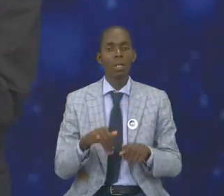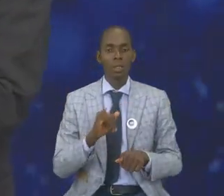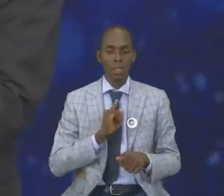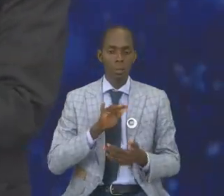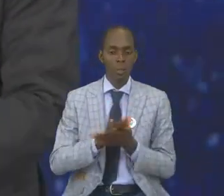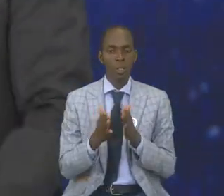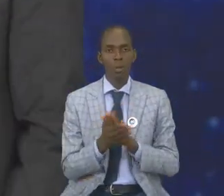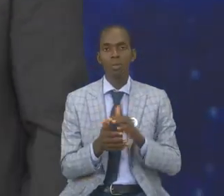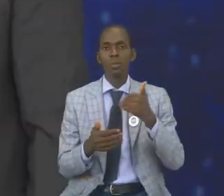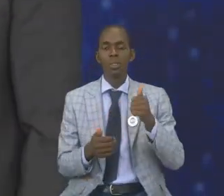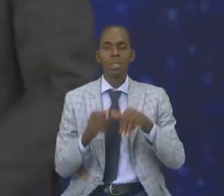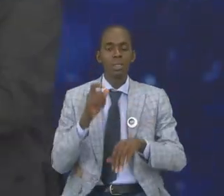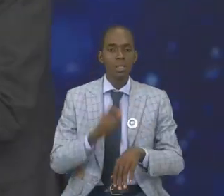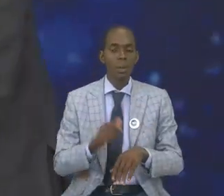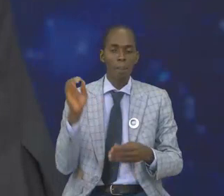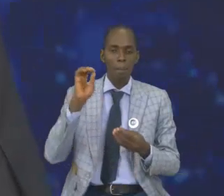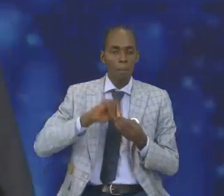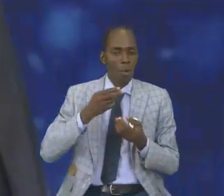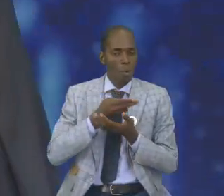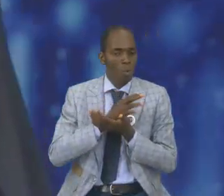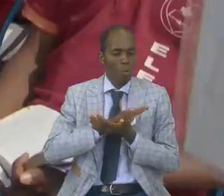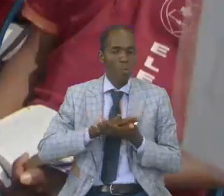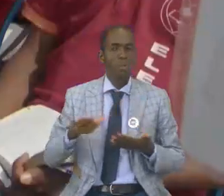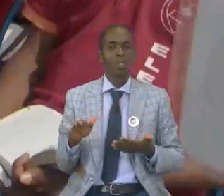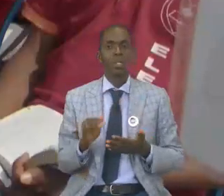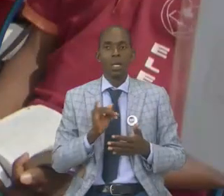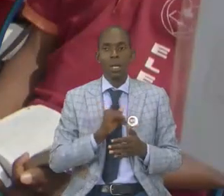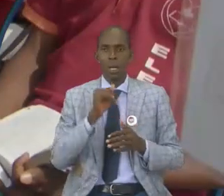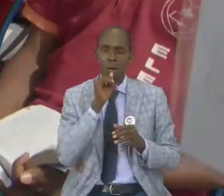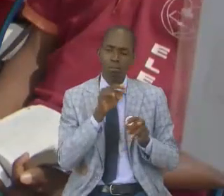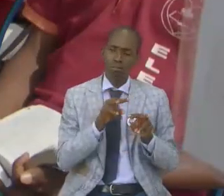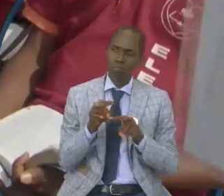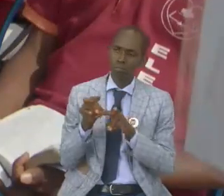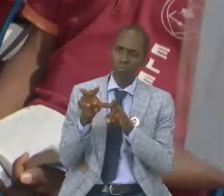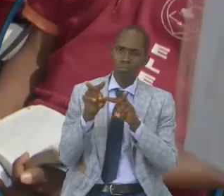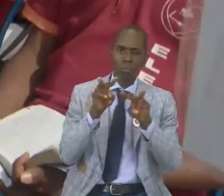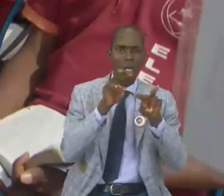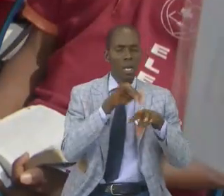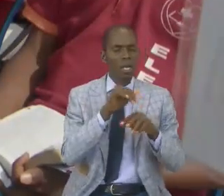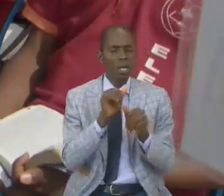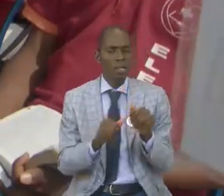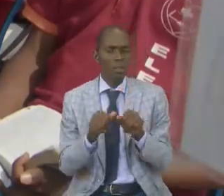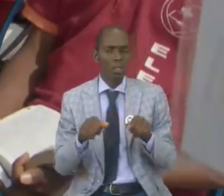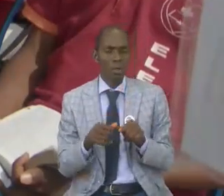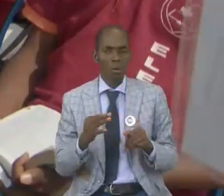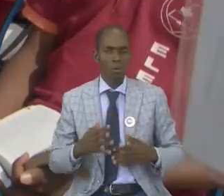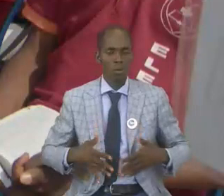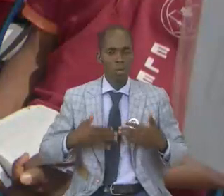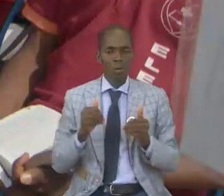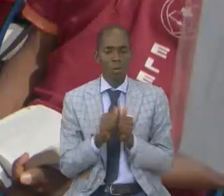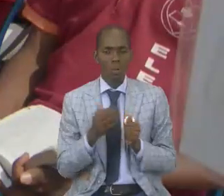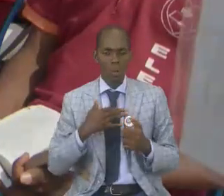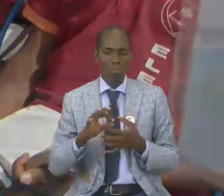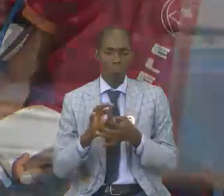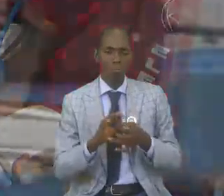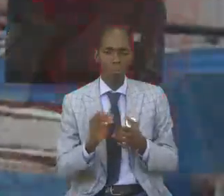times godlier? I'm looking at every area of life in your relationship with people. I'm looking